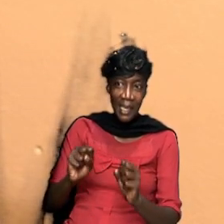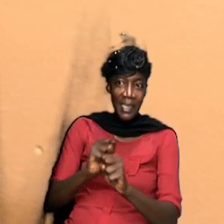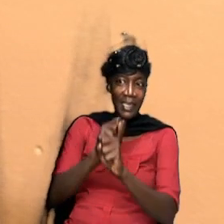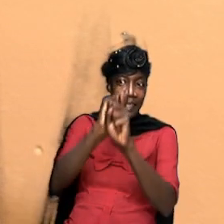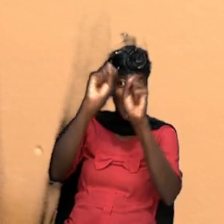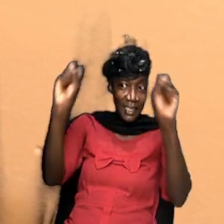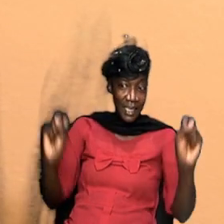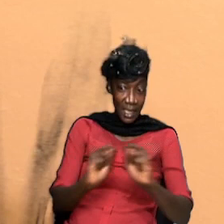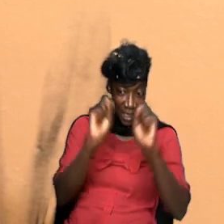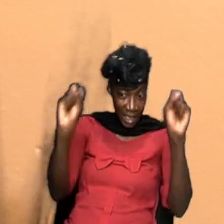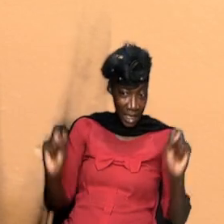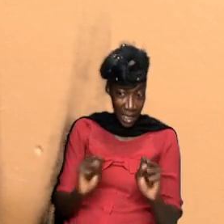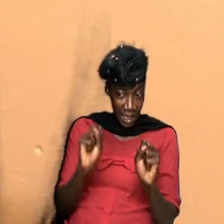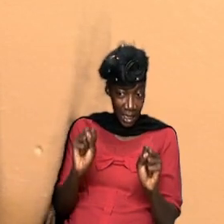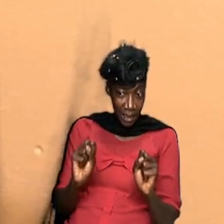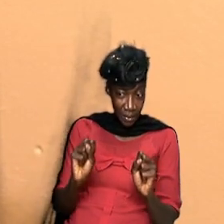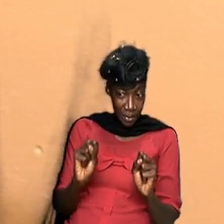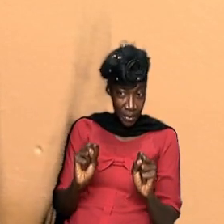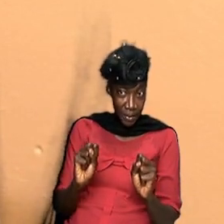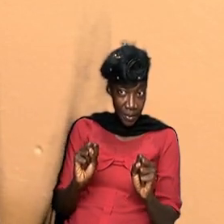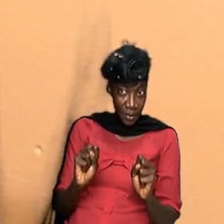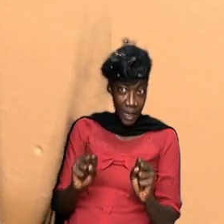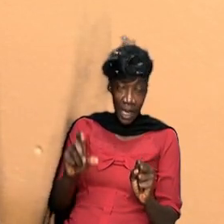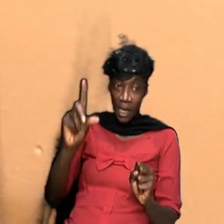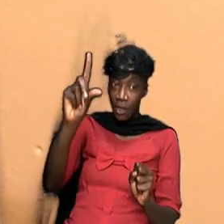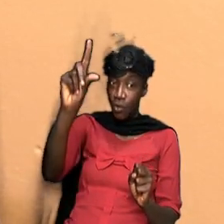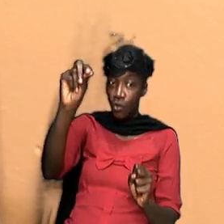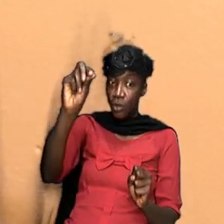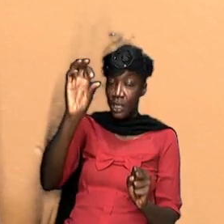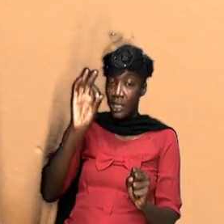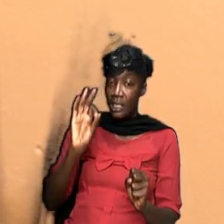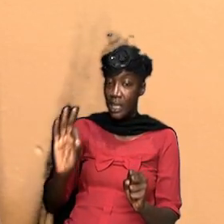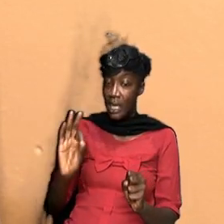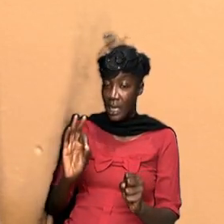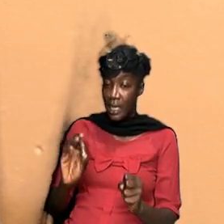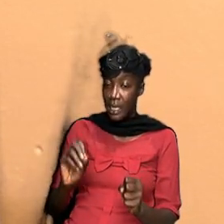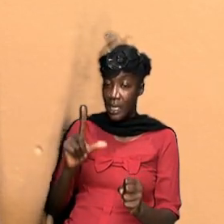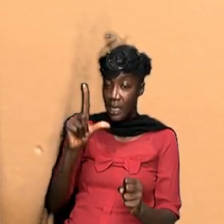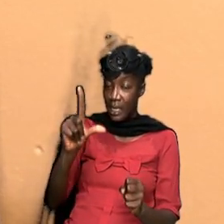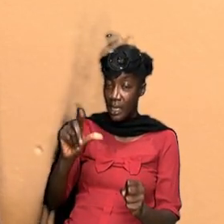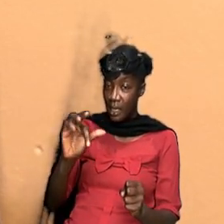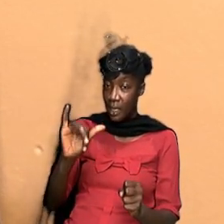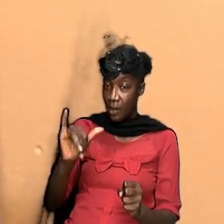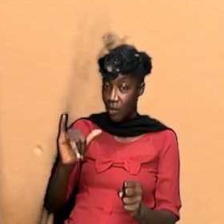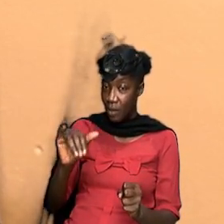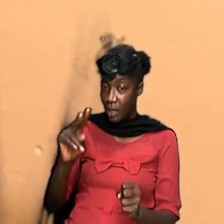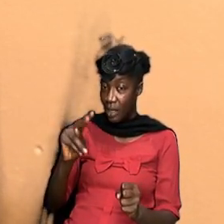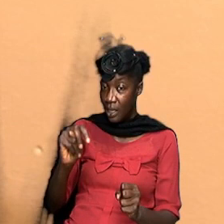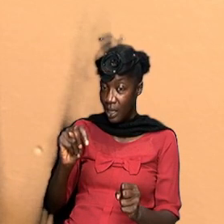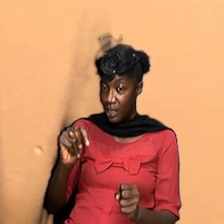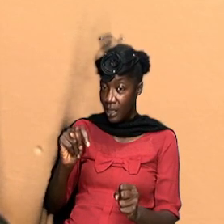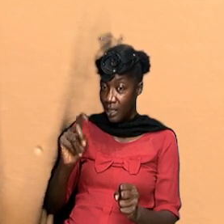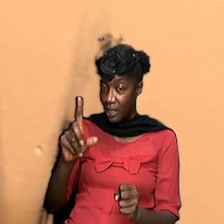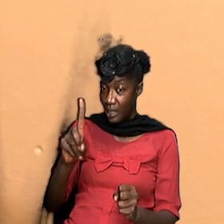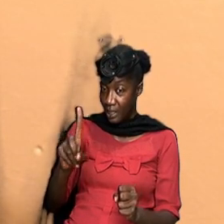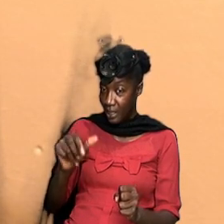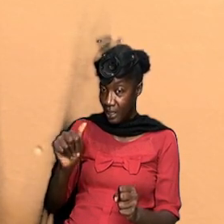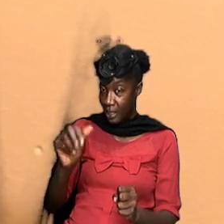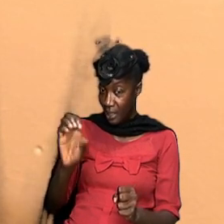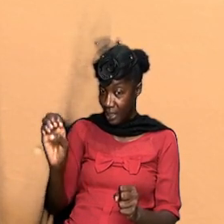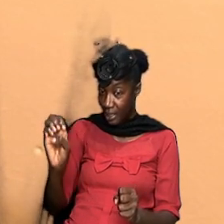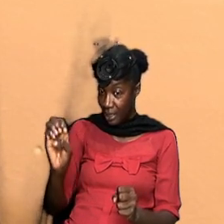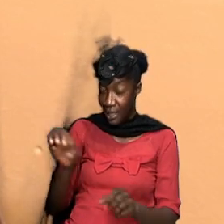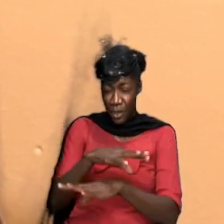Lindale Avenue at 8 a.m. Our men's group president said last Sunday at church that you don't need to worry about any